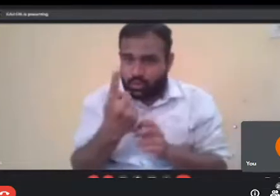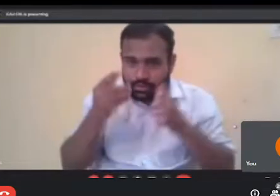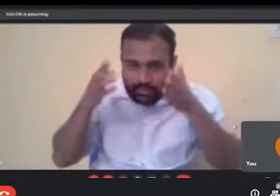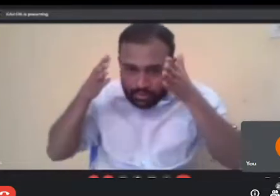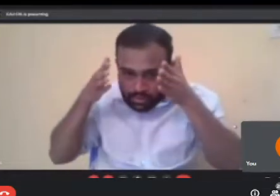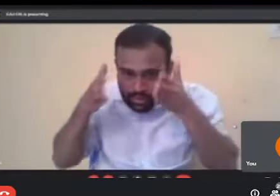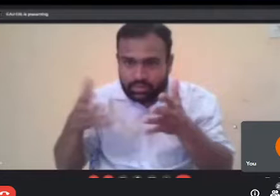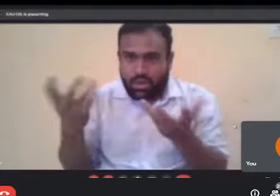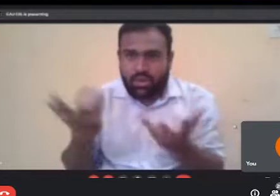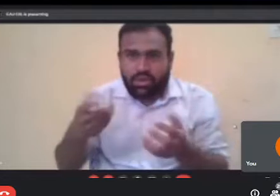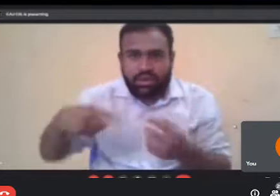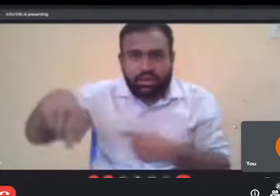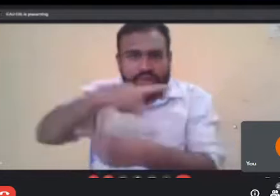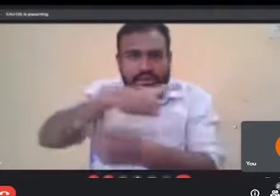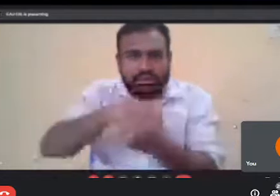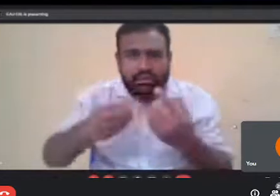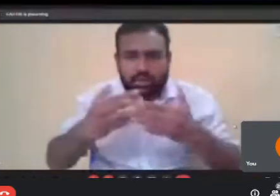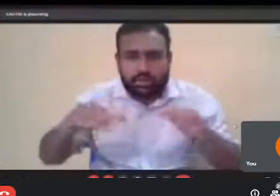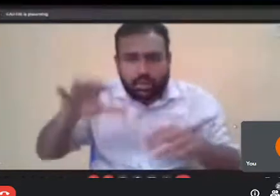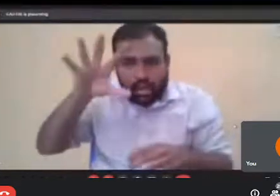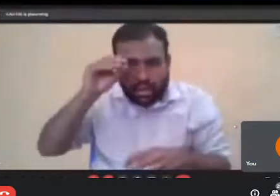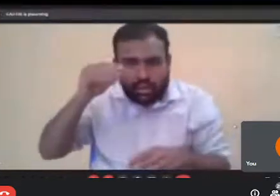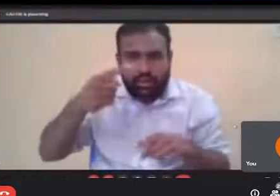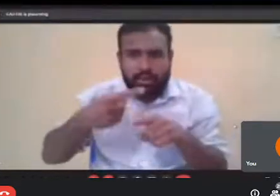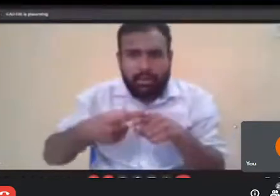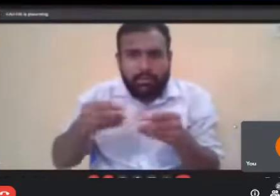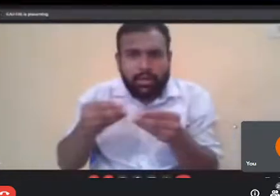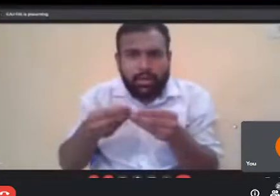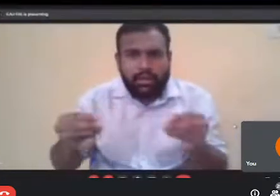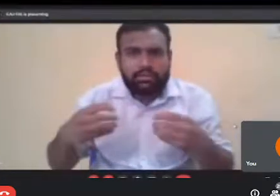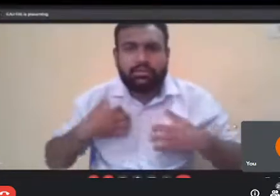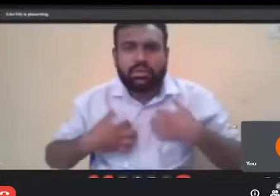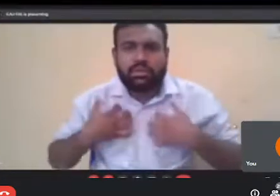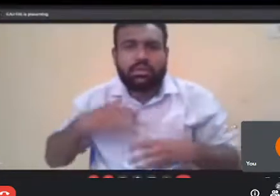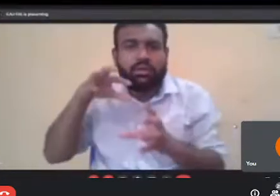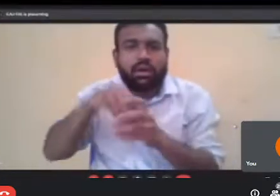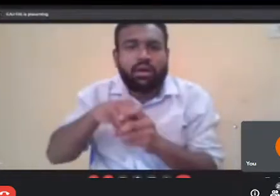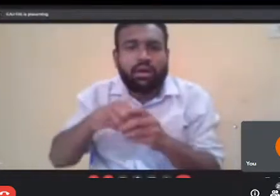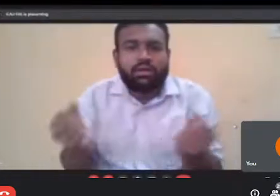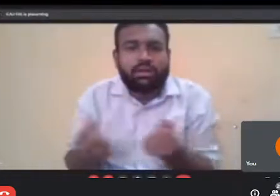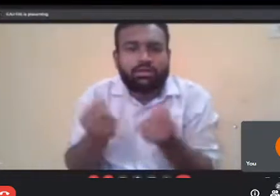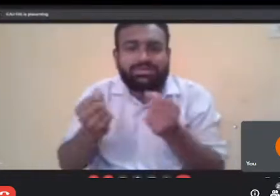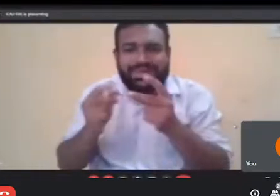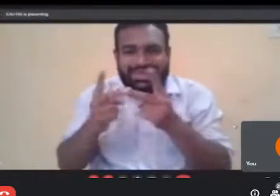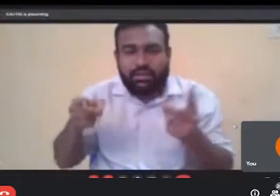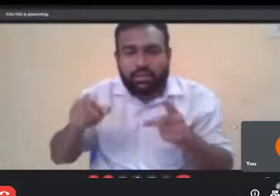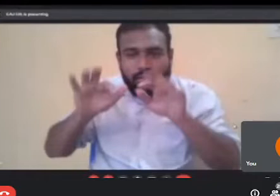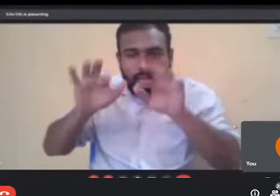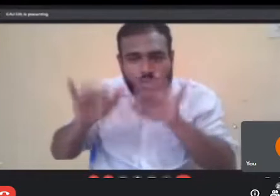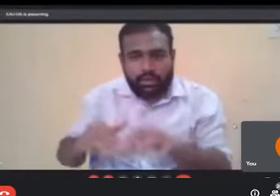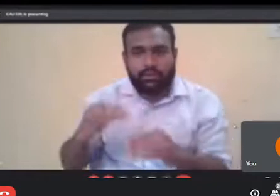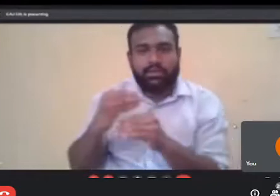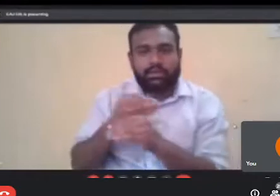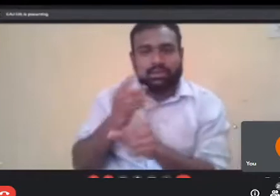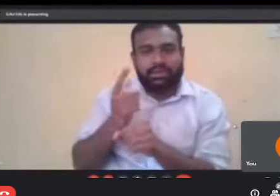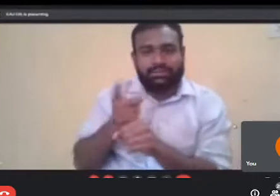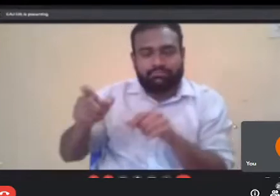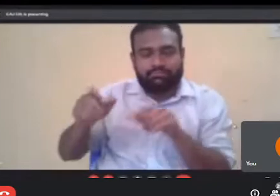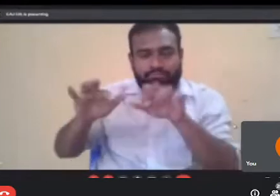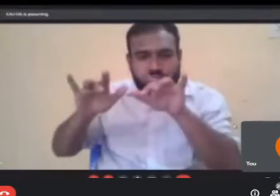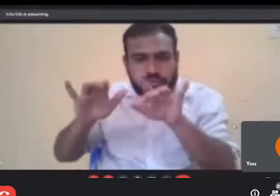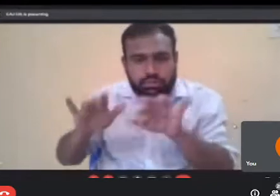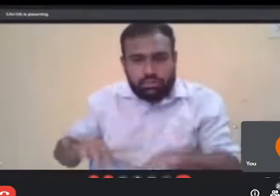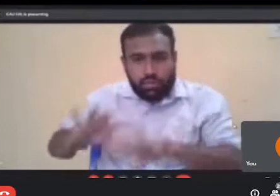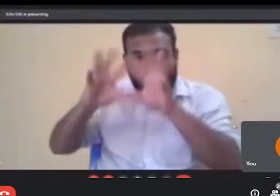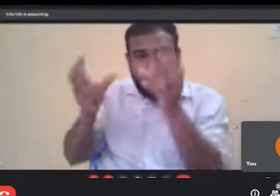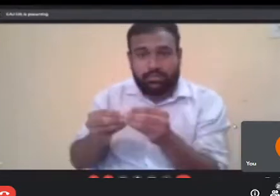selected, and out of that we have to focus one of the things which the children has to be, you know, materials should be easy and it will be very